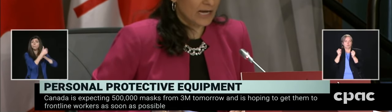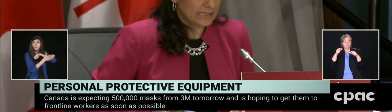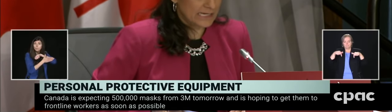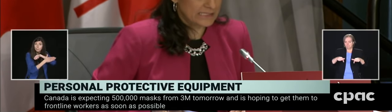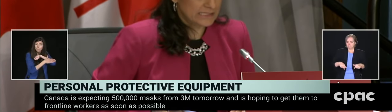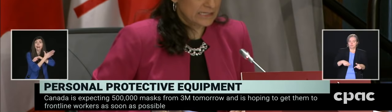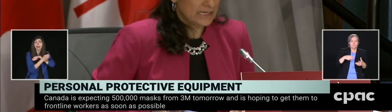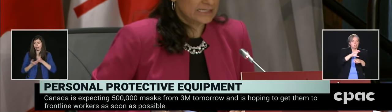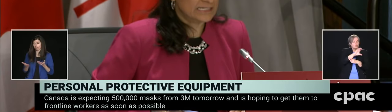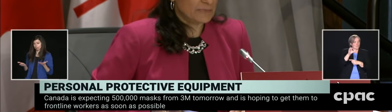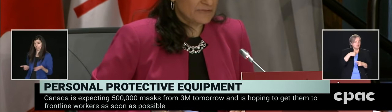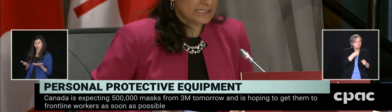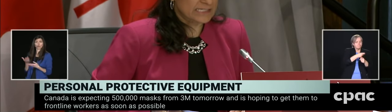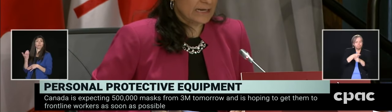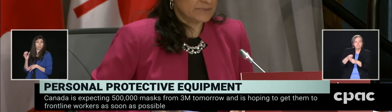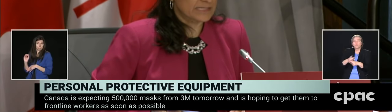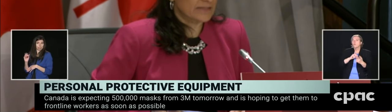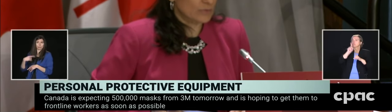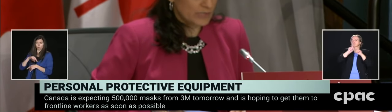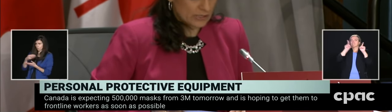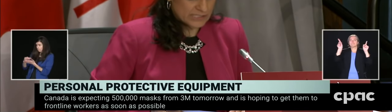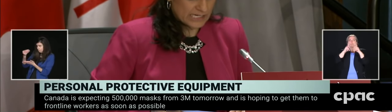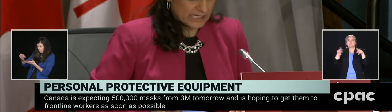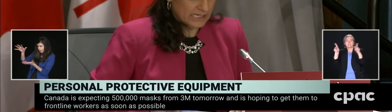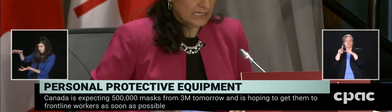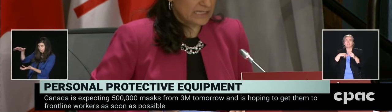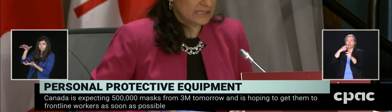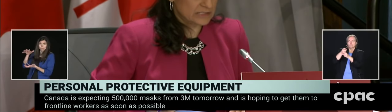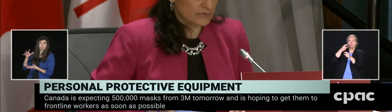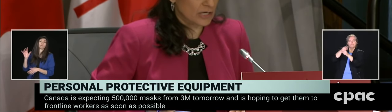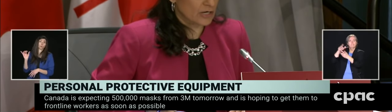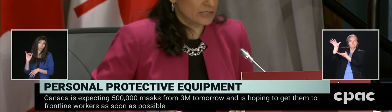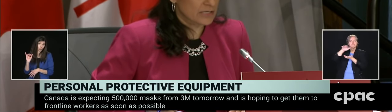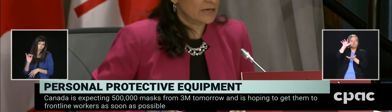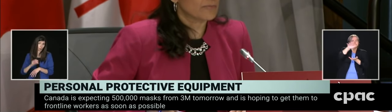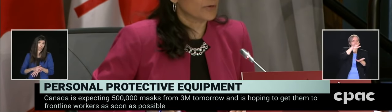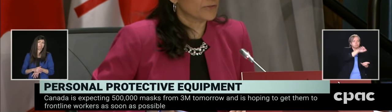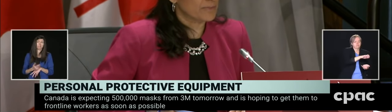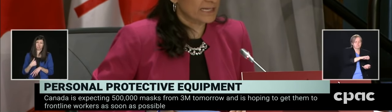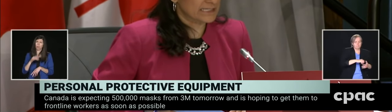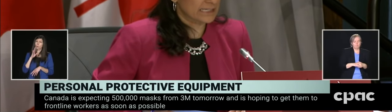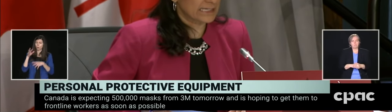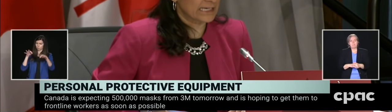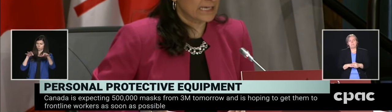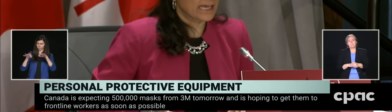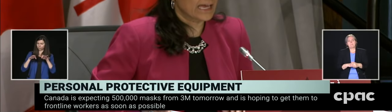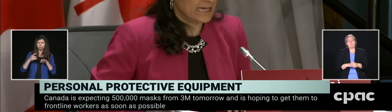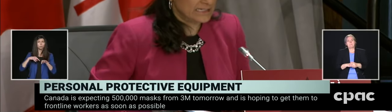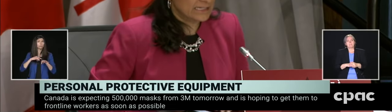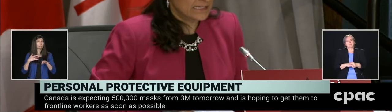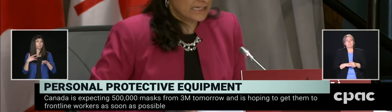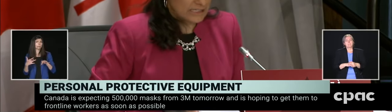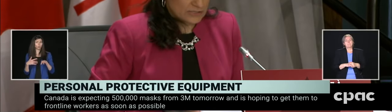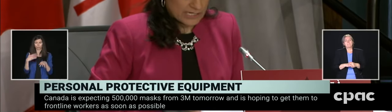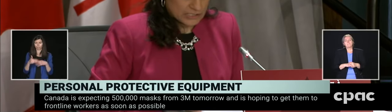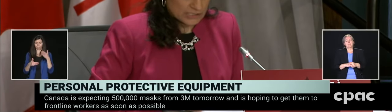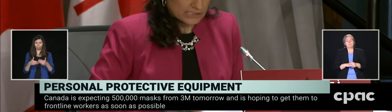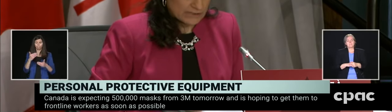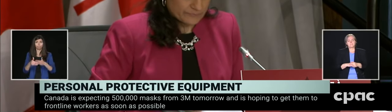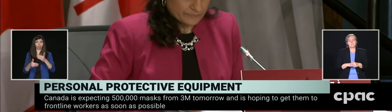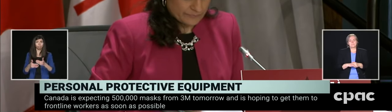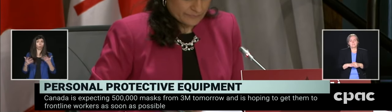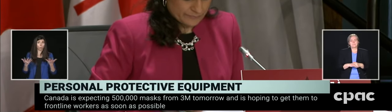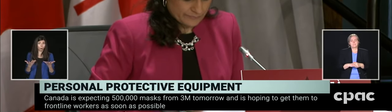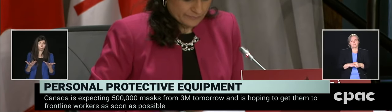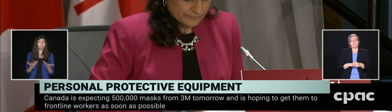to highlight some of the steps that we are taking in this regard, both domestically and